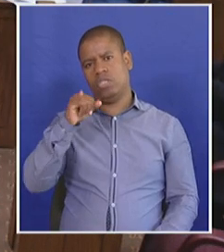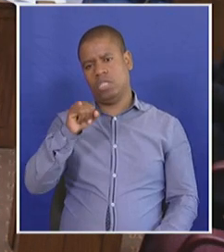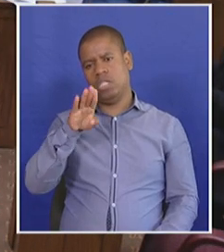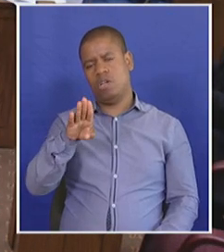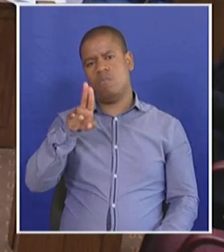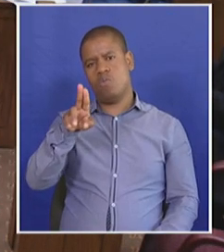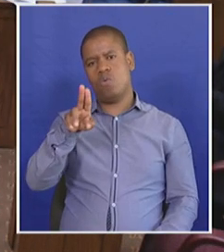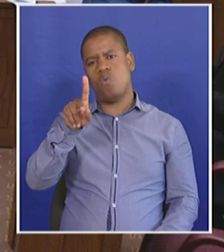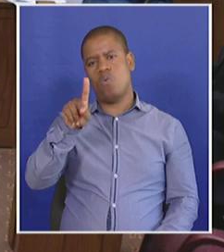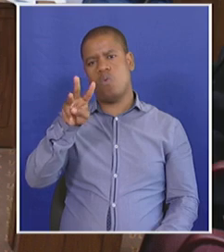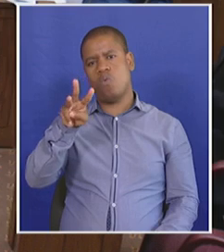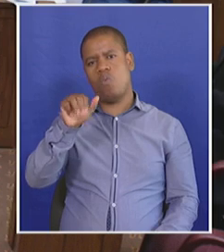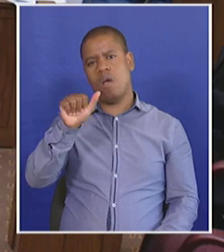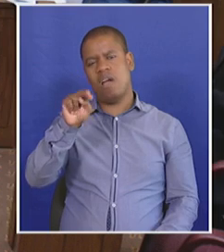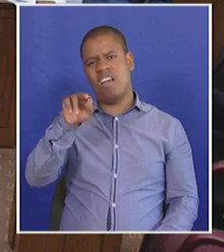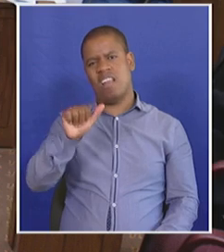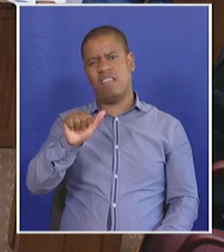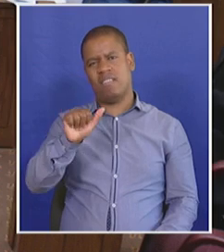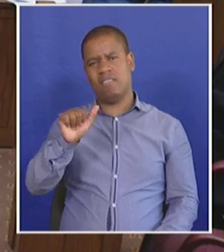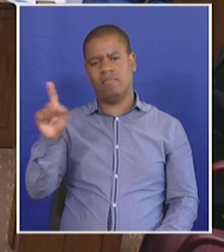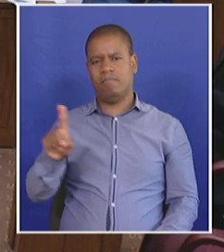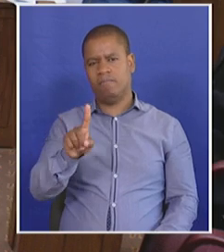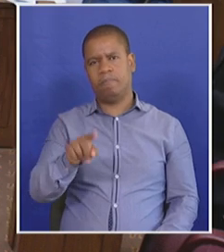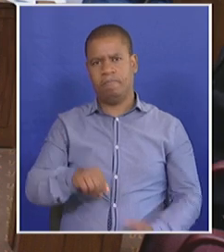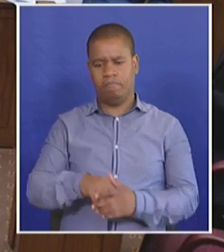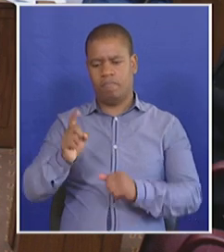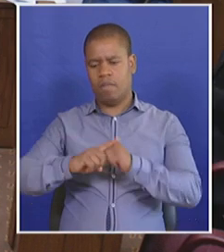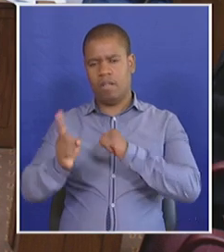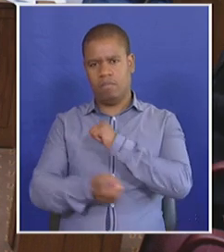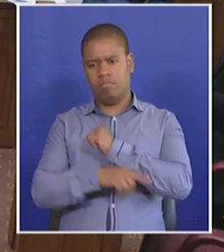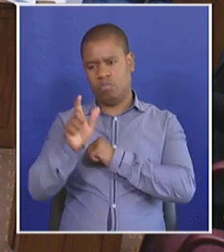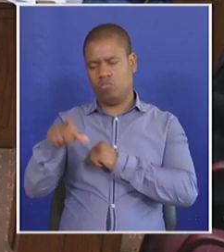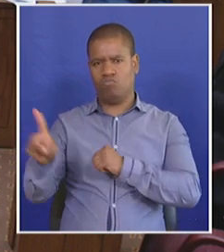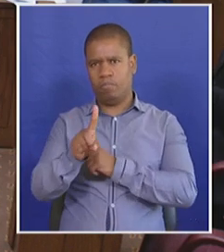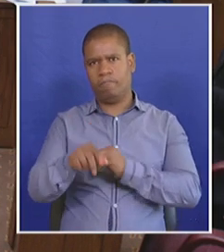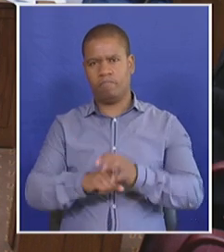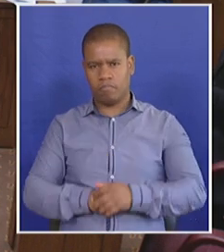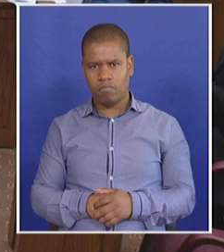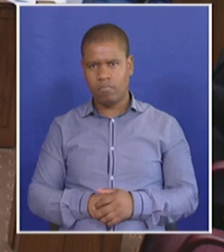order. Okay. Now, the last one was given to this member.